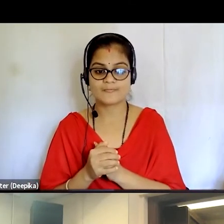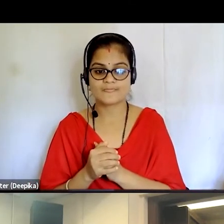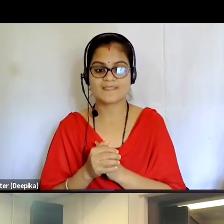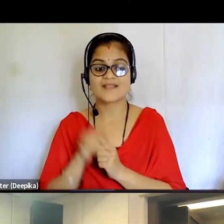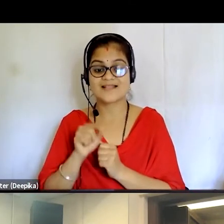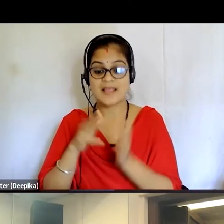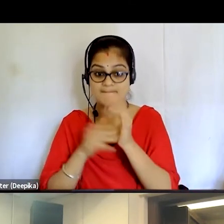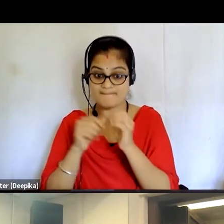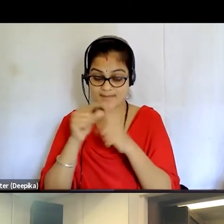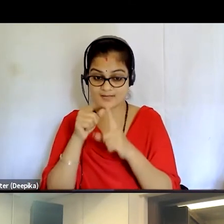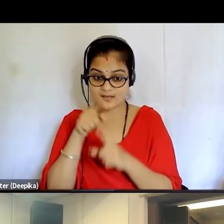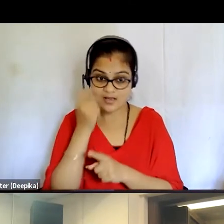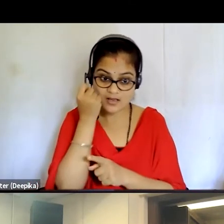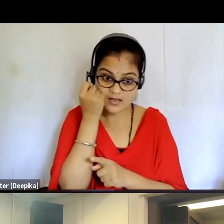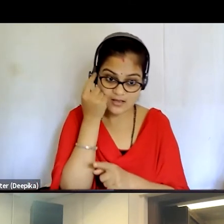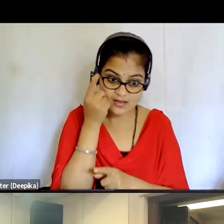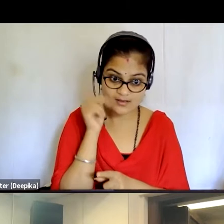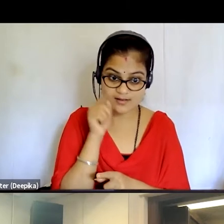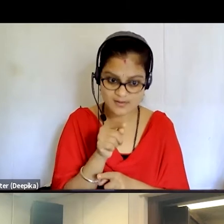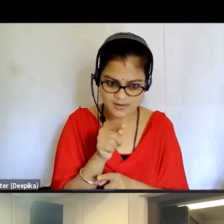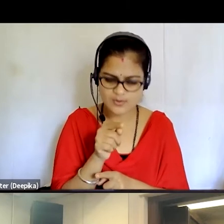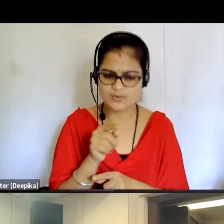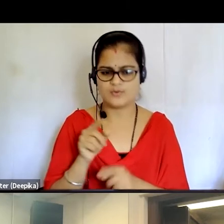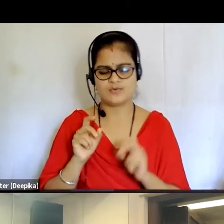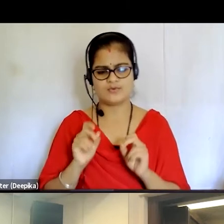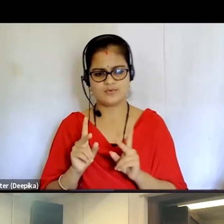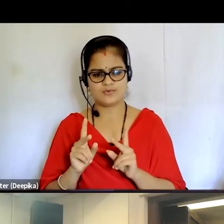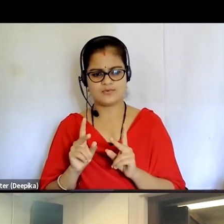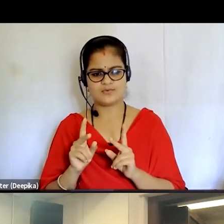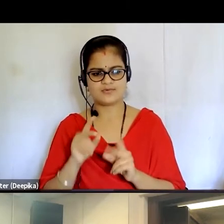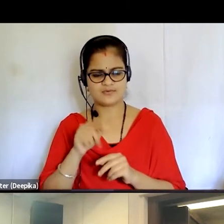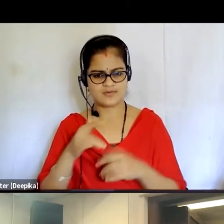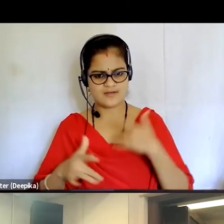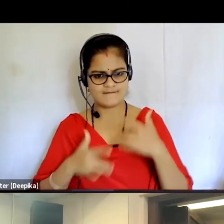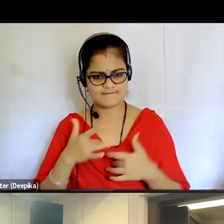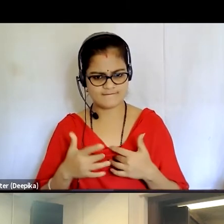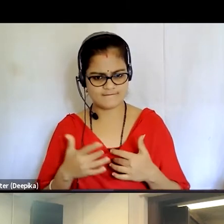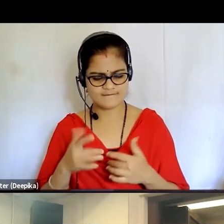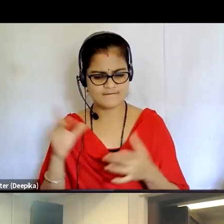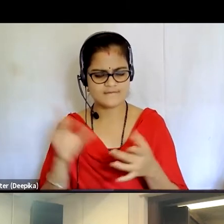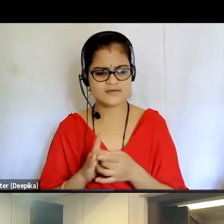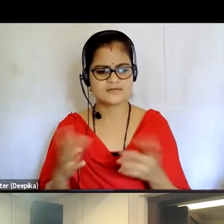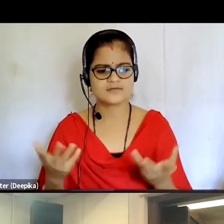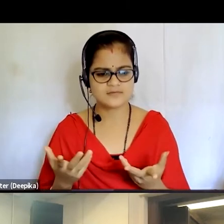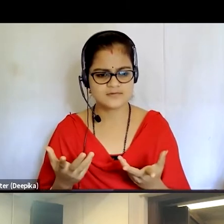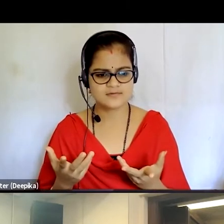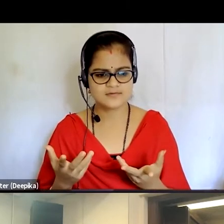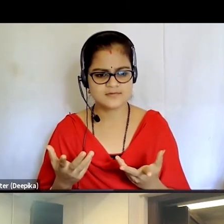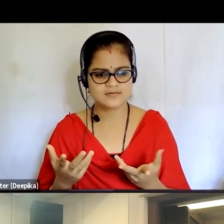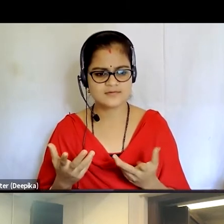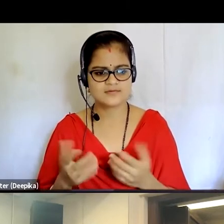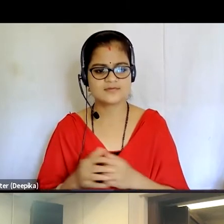MAP. And we say, okay, the kind of feelings you want to evoke is certainly a sense of